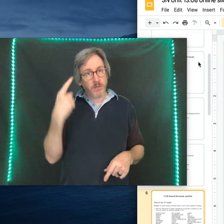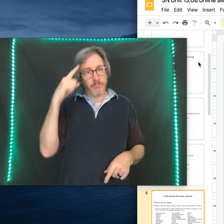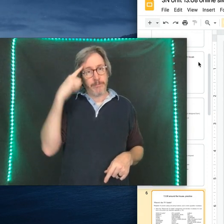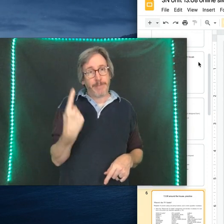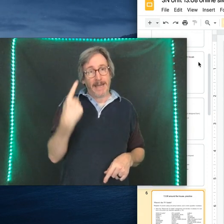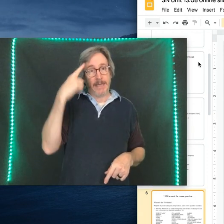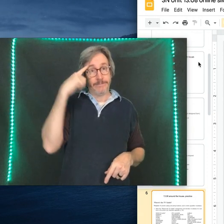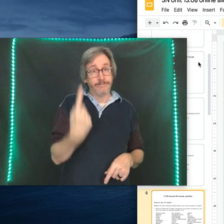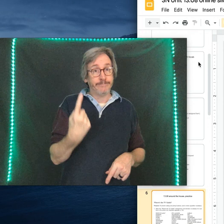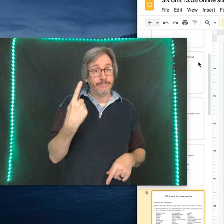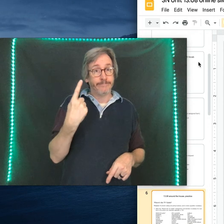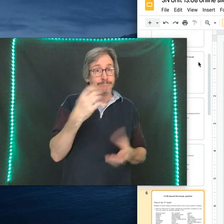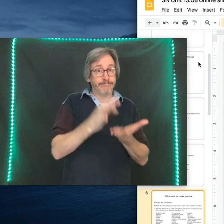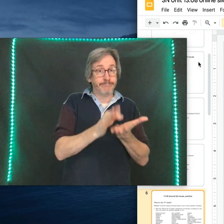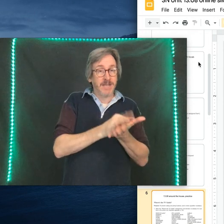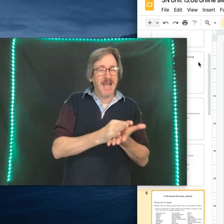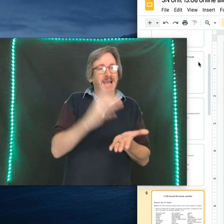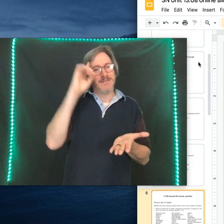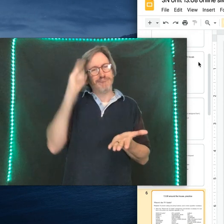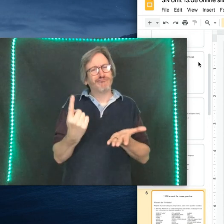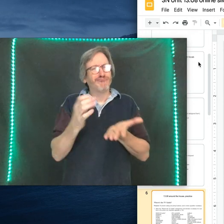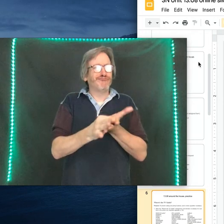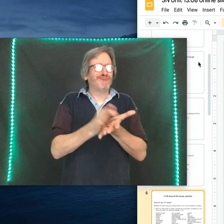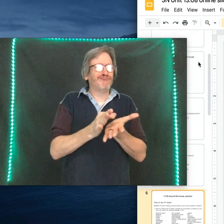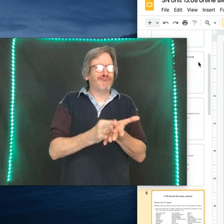Cent one. Penny.